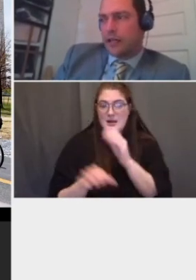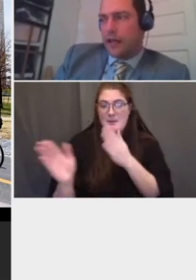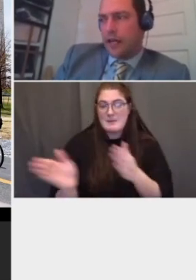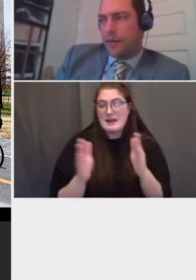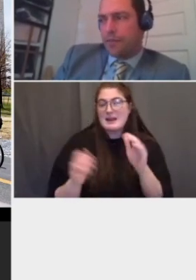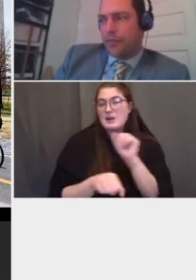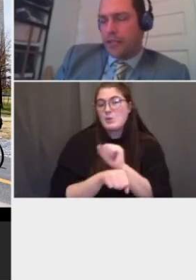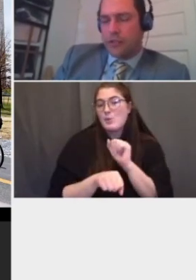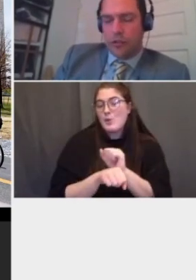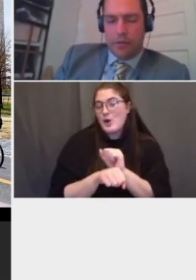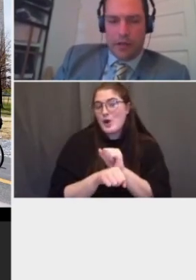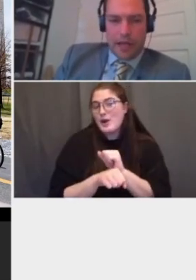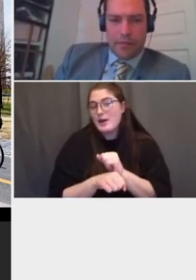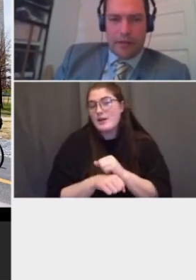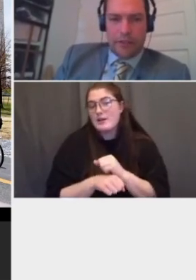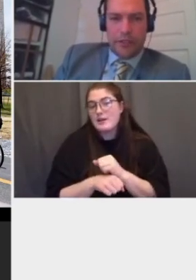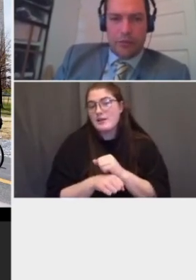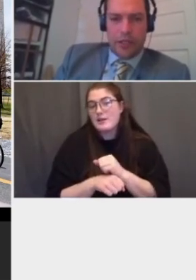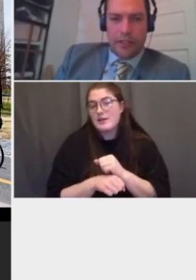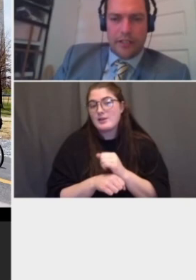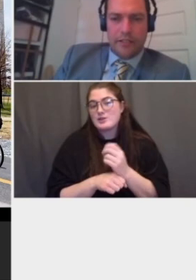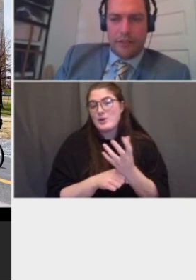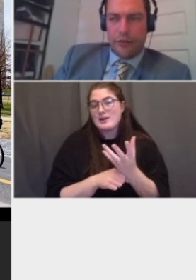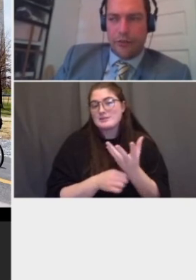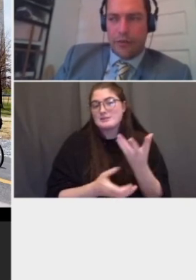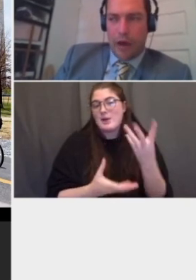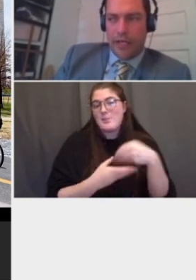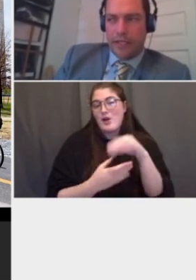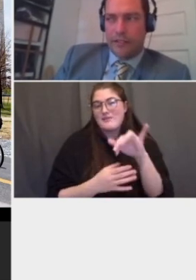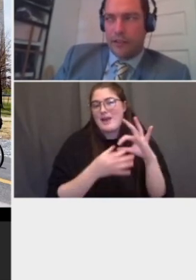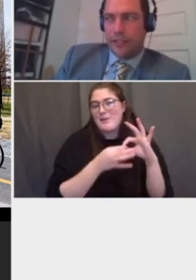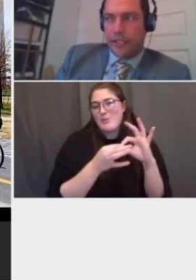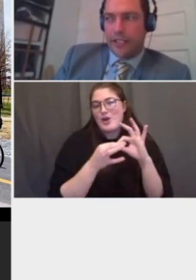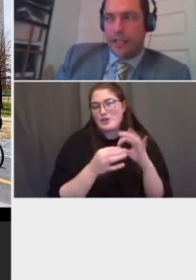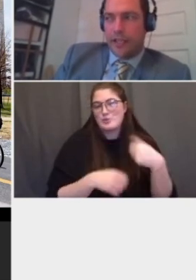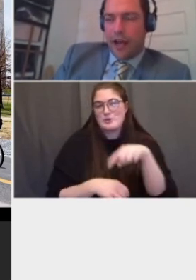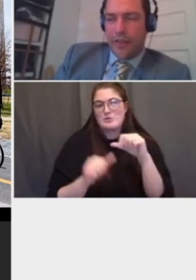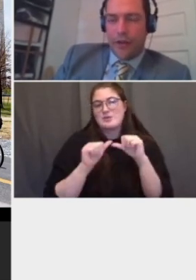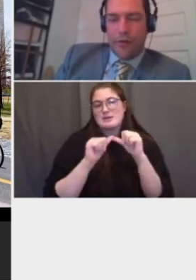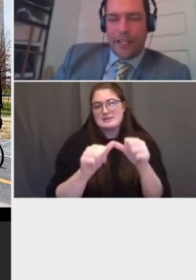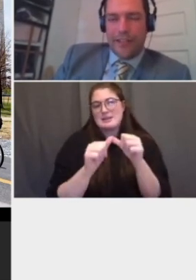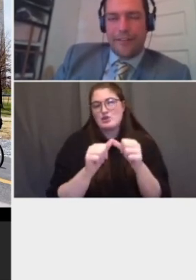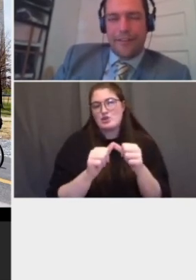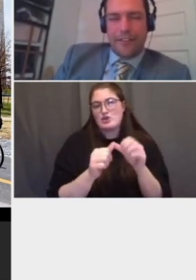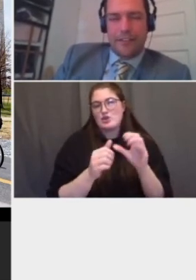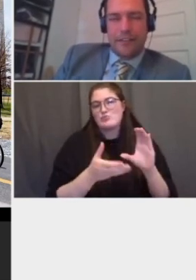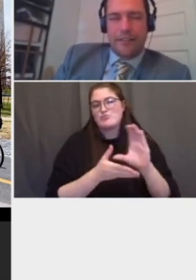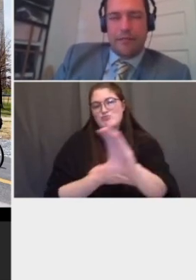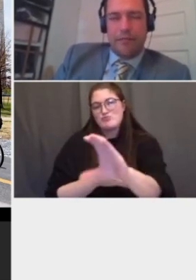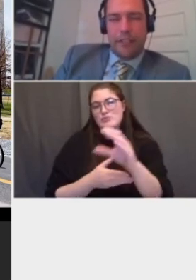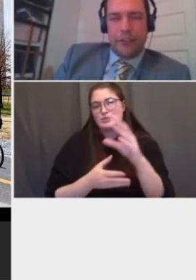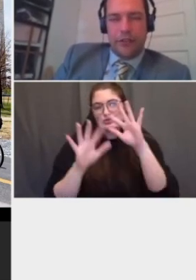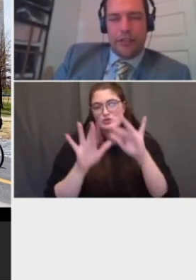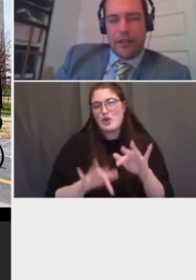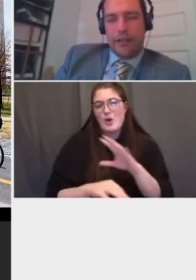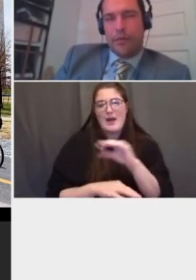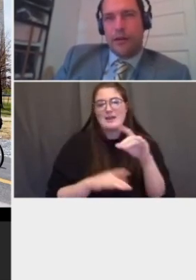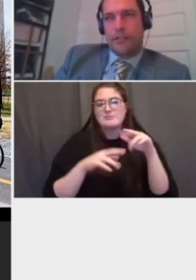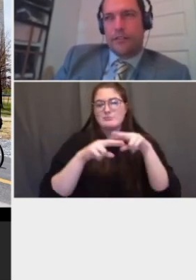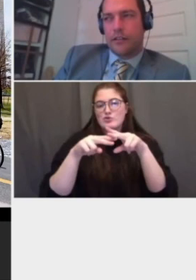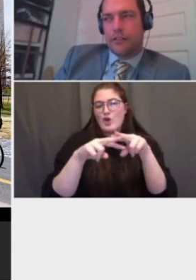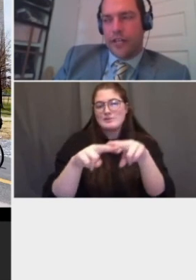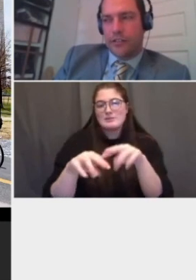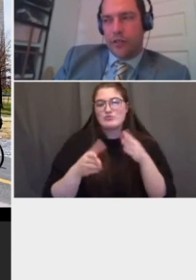grant. And so as part of that partnership, we're going to continue plowing and salting. I think we need to just make sure that the